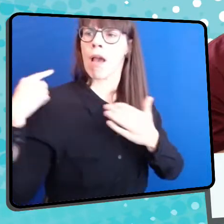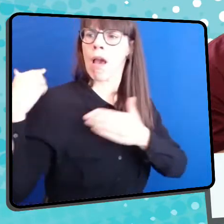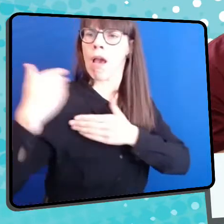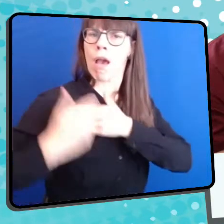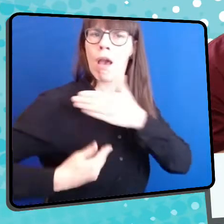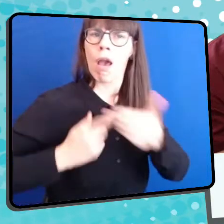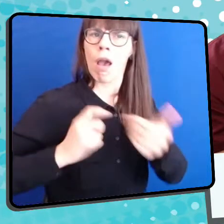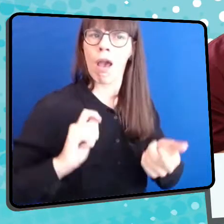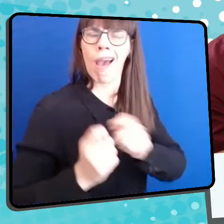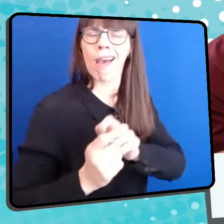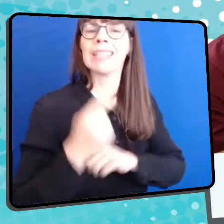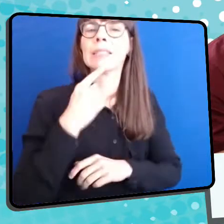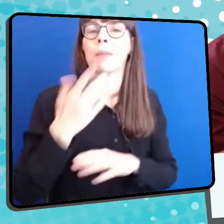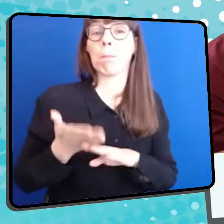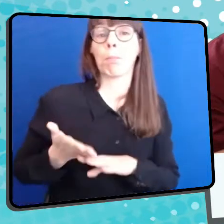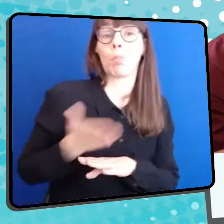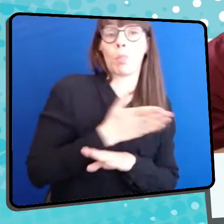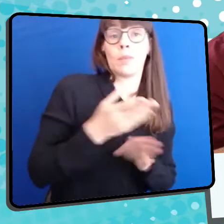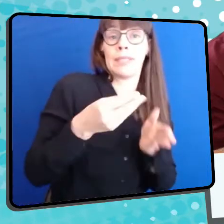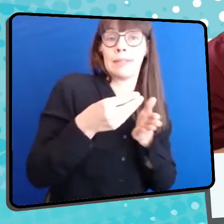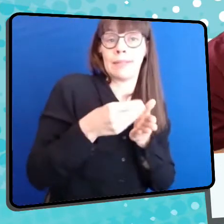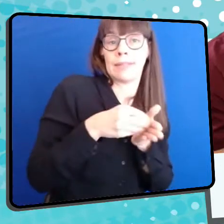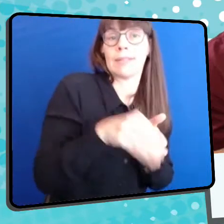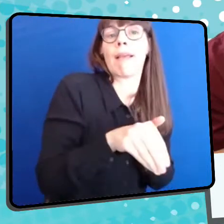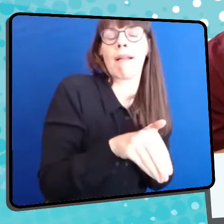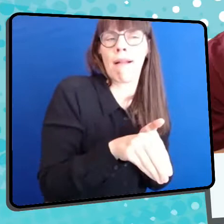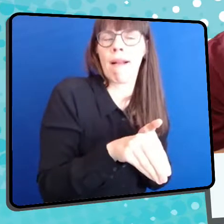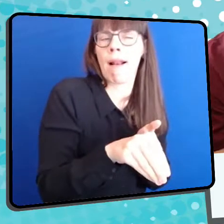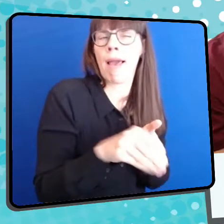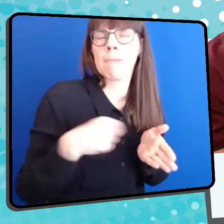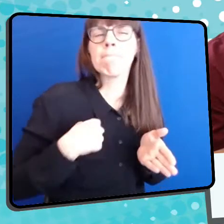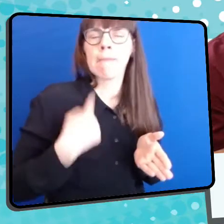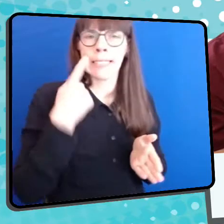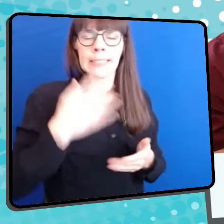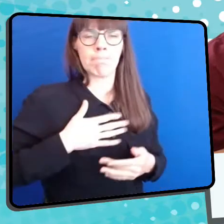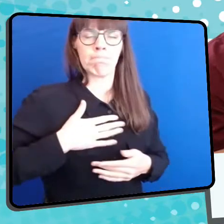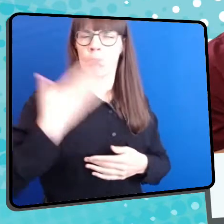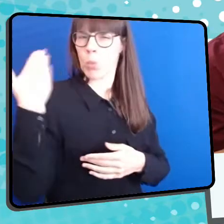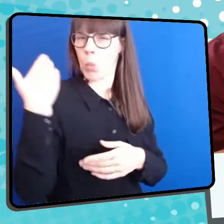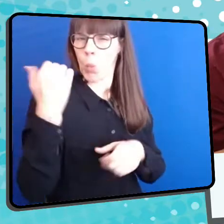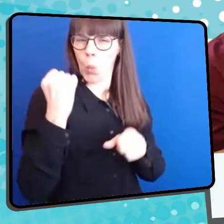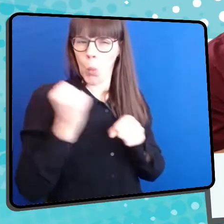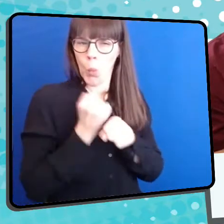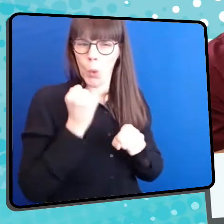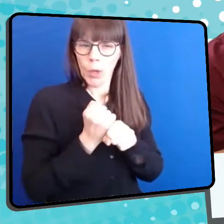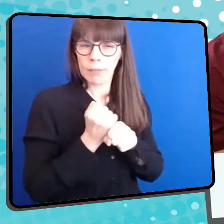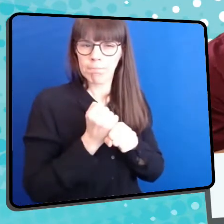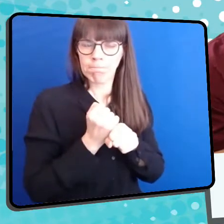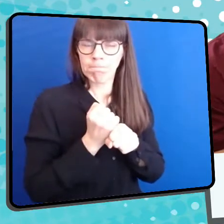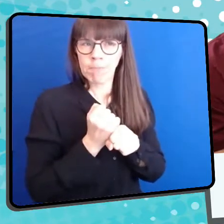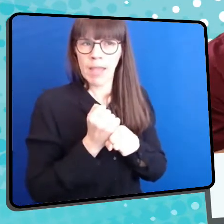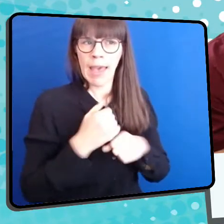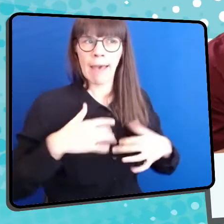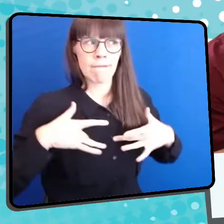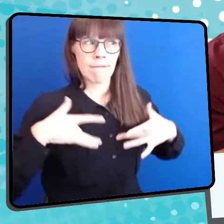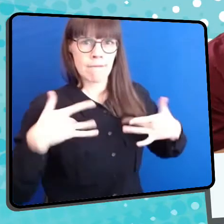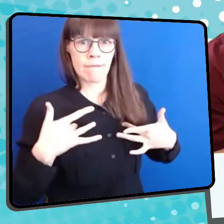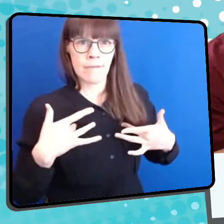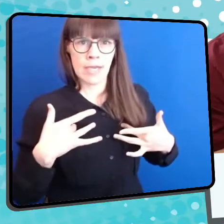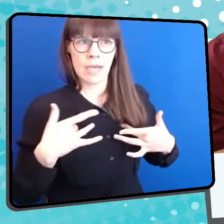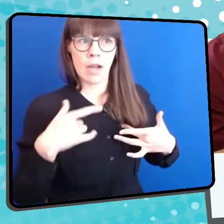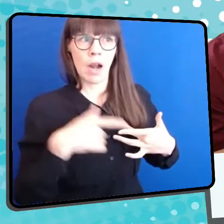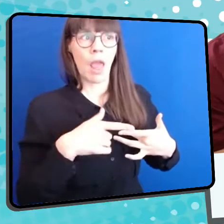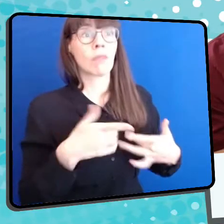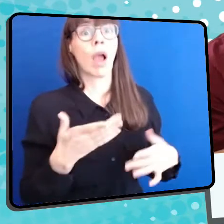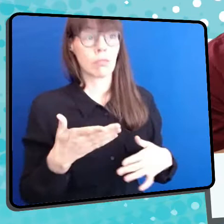part, and I've actually felt that before in a role that I did, where it sometimes felt like it was always like the proof of concept.